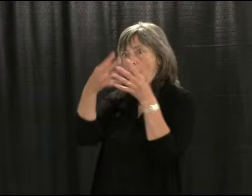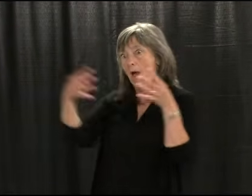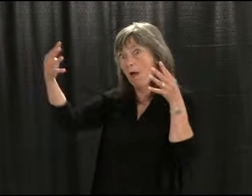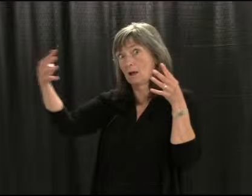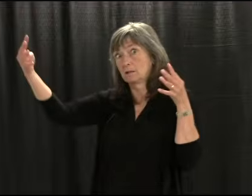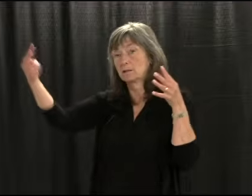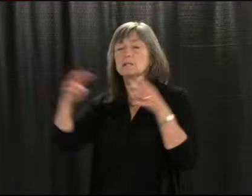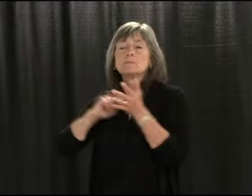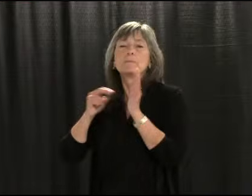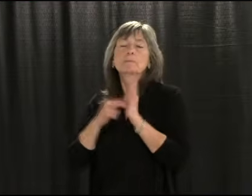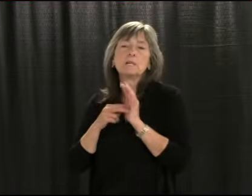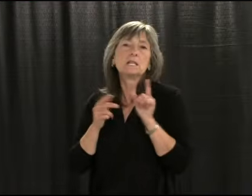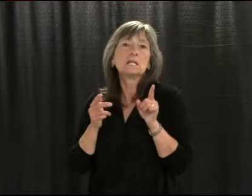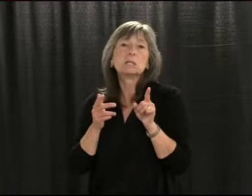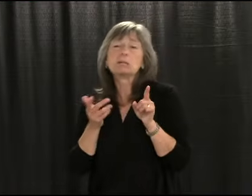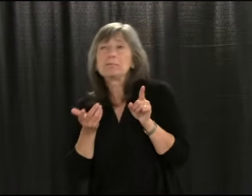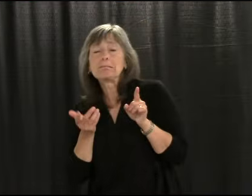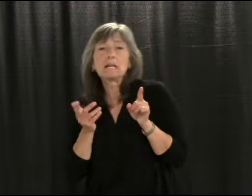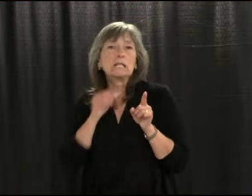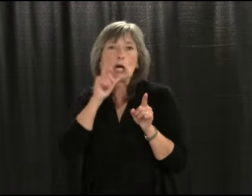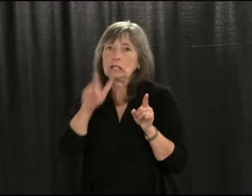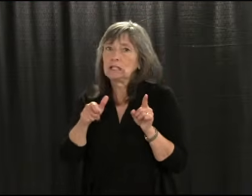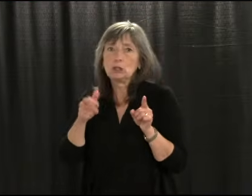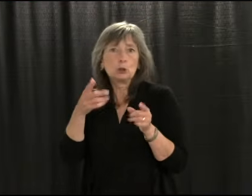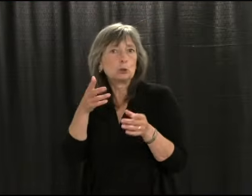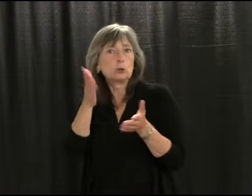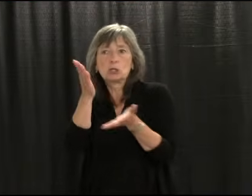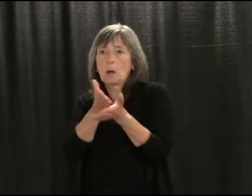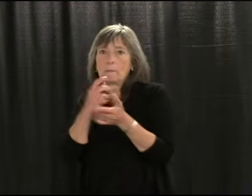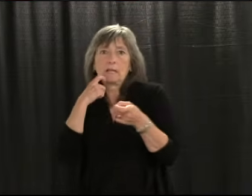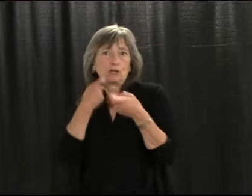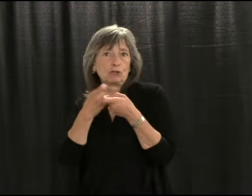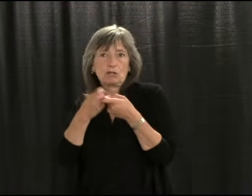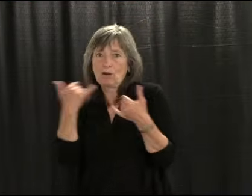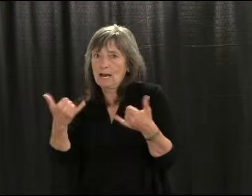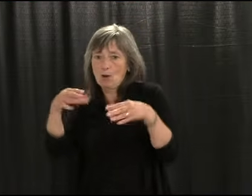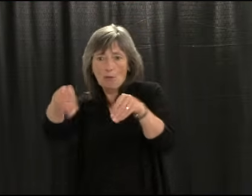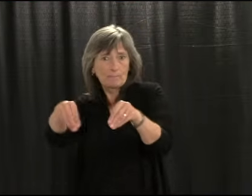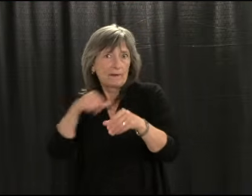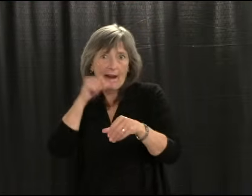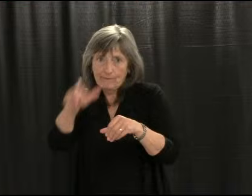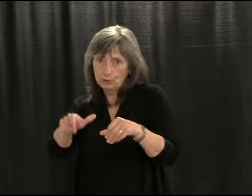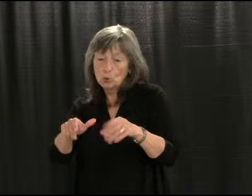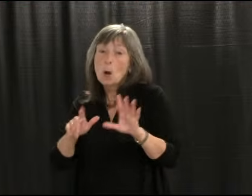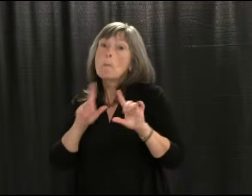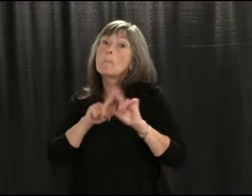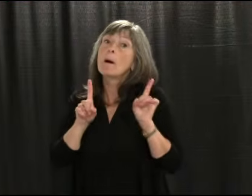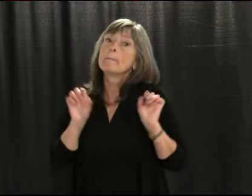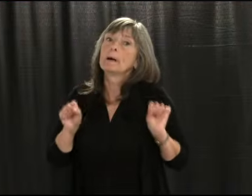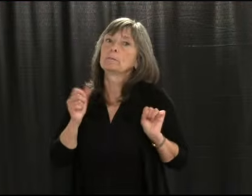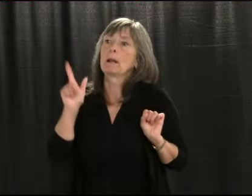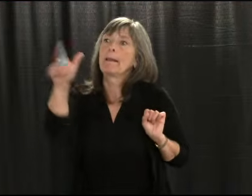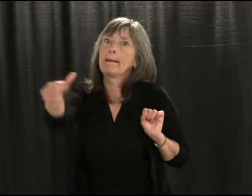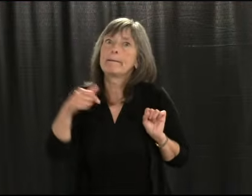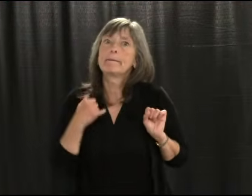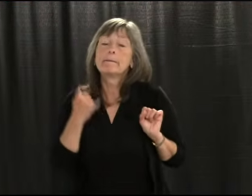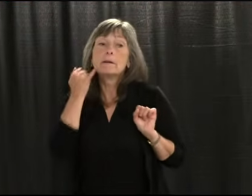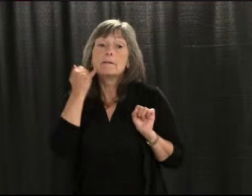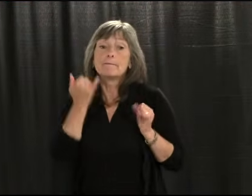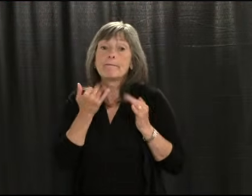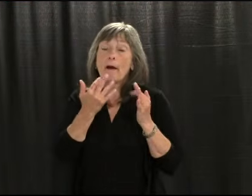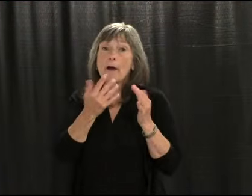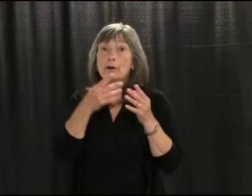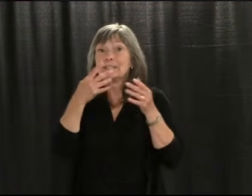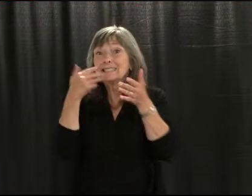potential power interruptions as we go through this, either NL Hydro having to cut the power so water can be dropped,